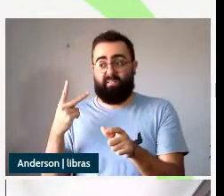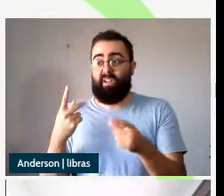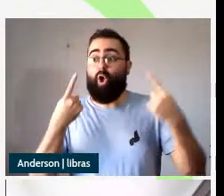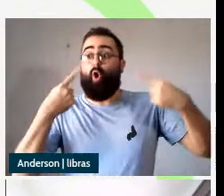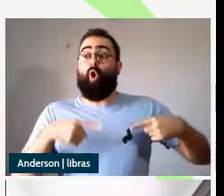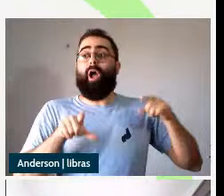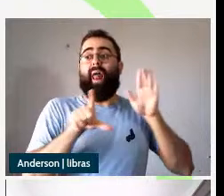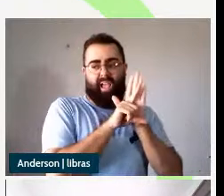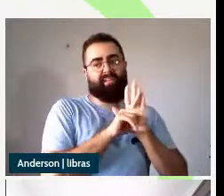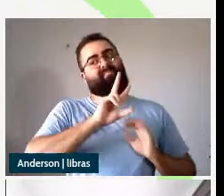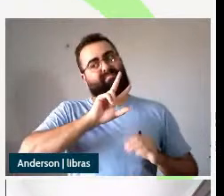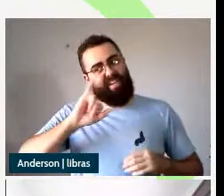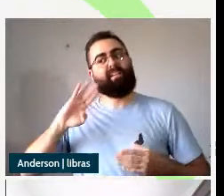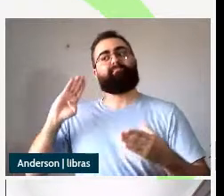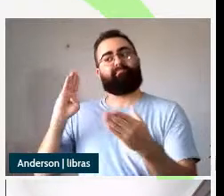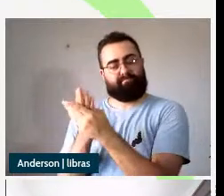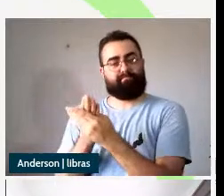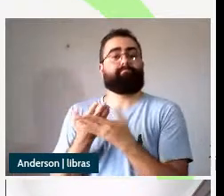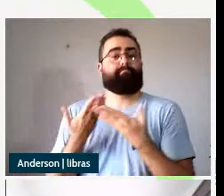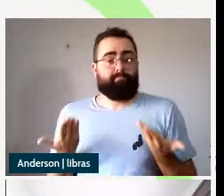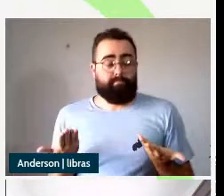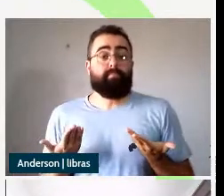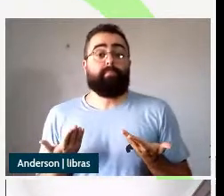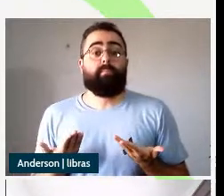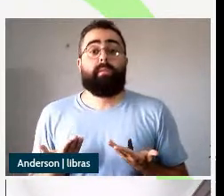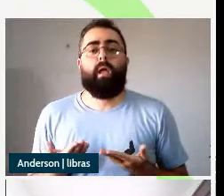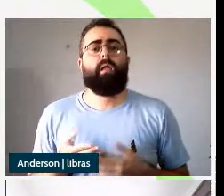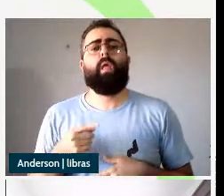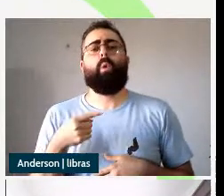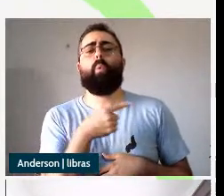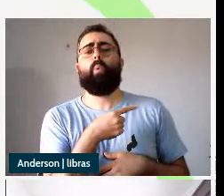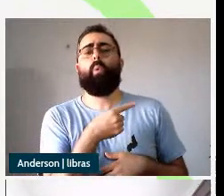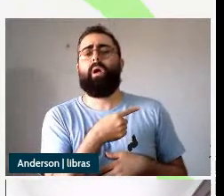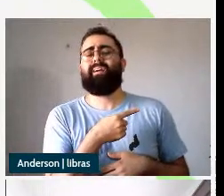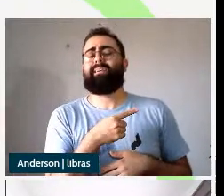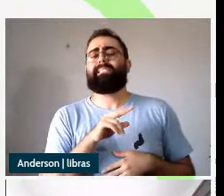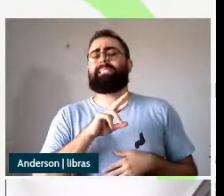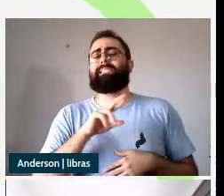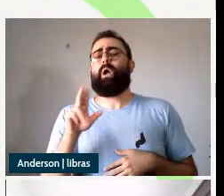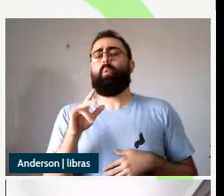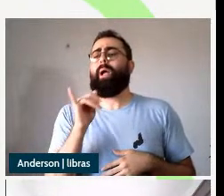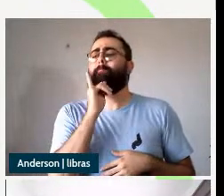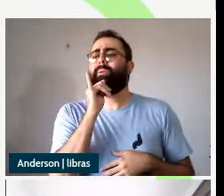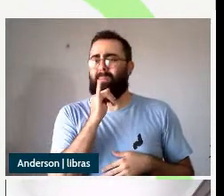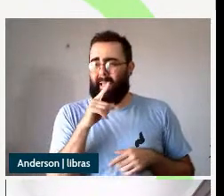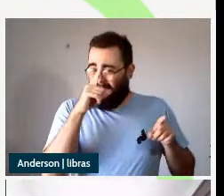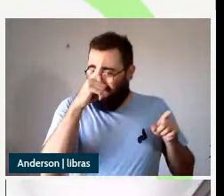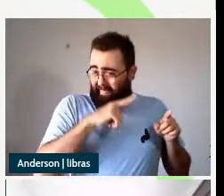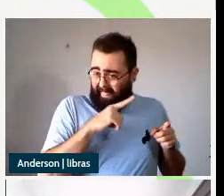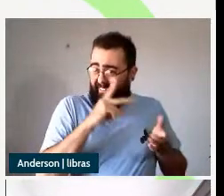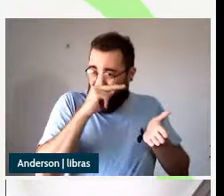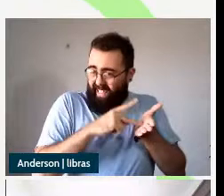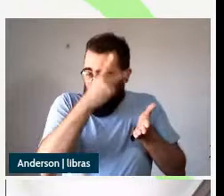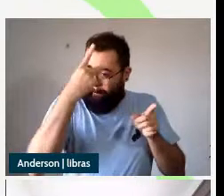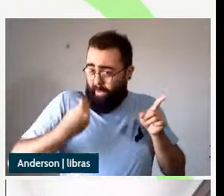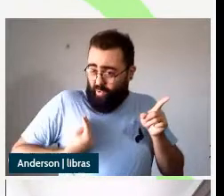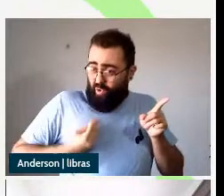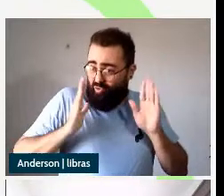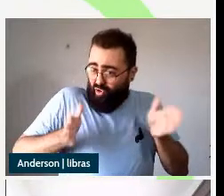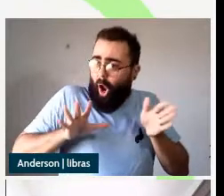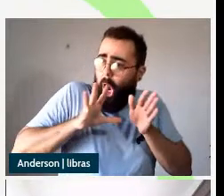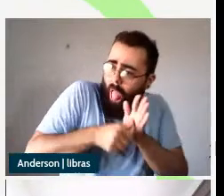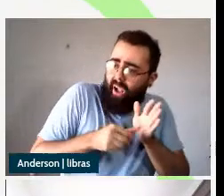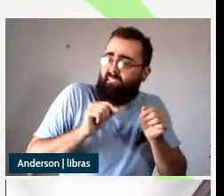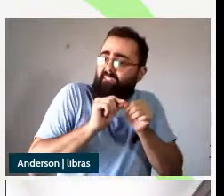the declaration in itself does not involve a commitment with existence of someone who actually trespasses thus